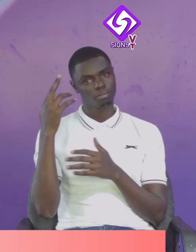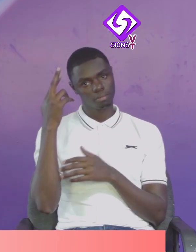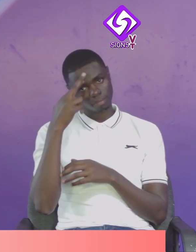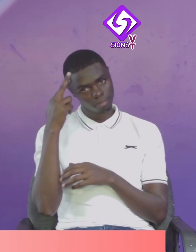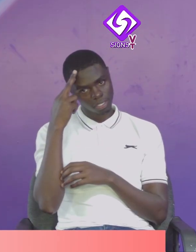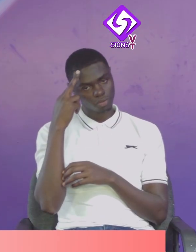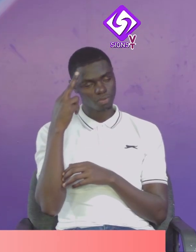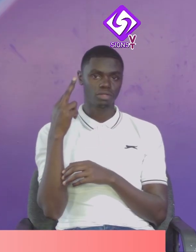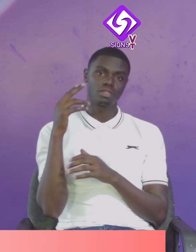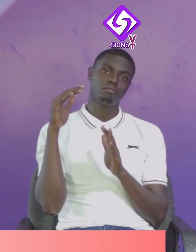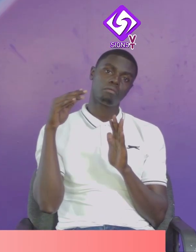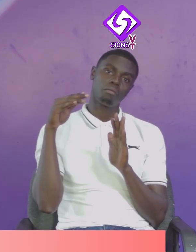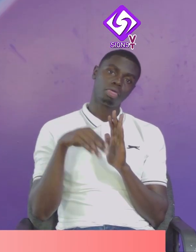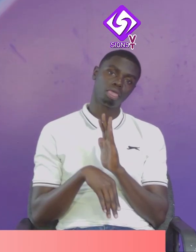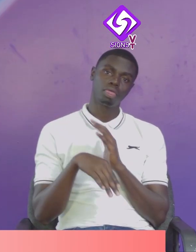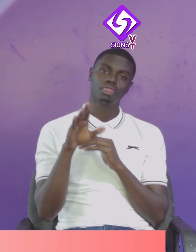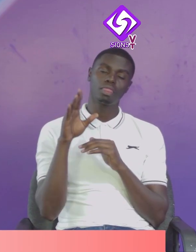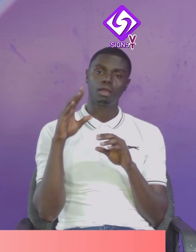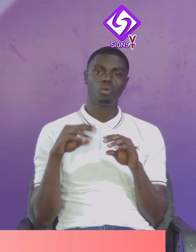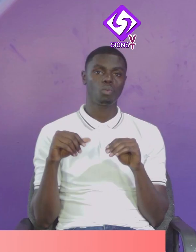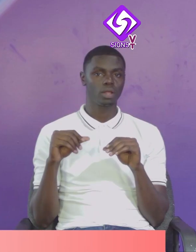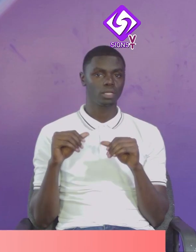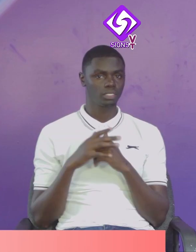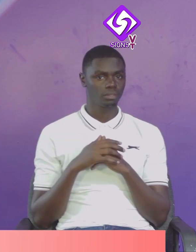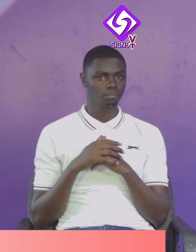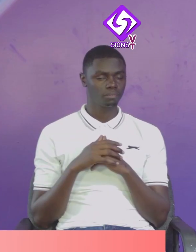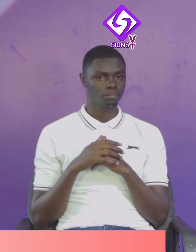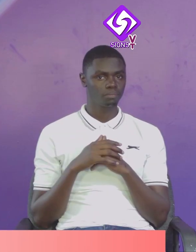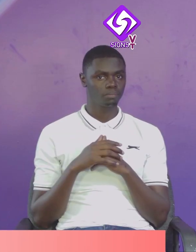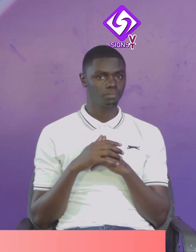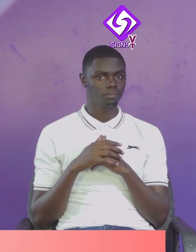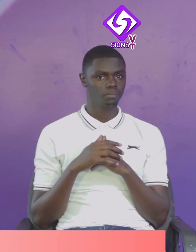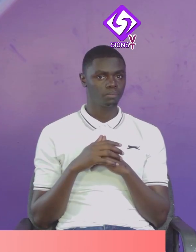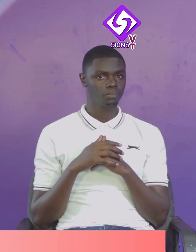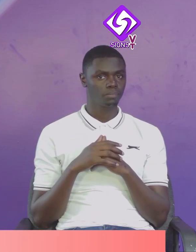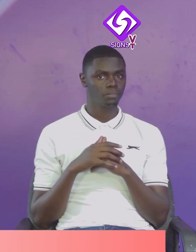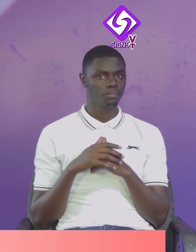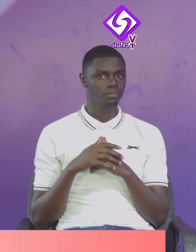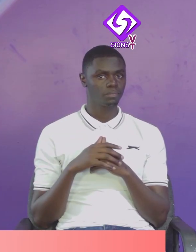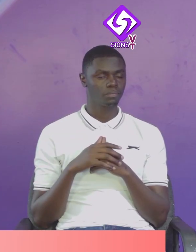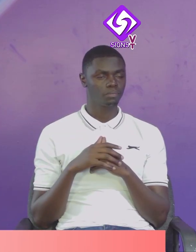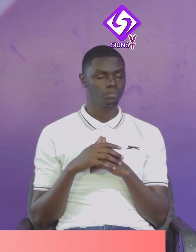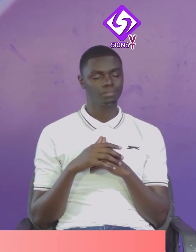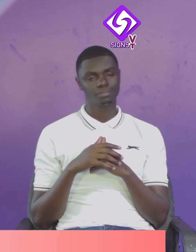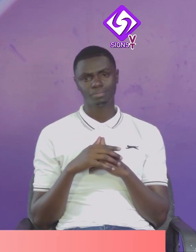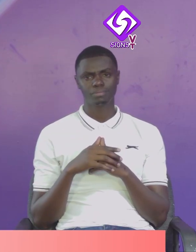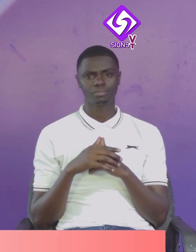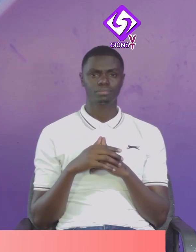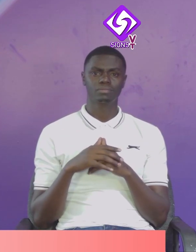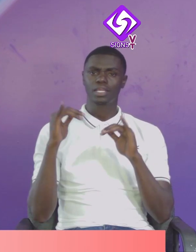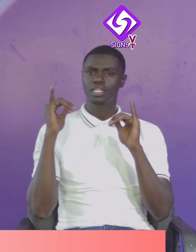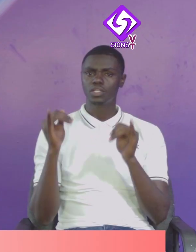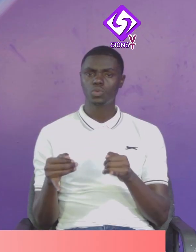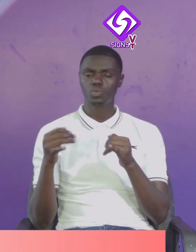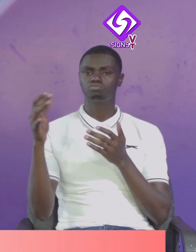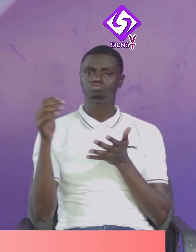have diminished their confidence as far as this series is concerned. I don't know if it's a tactic issue, because Robert Matano is new, coming up with new tactics, for